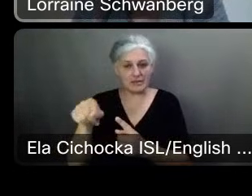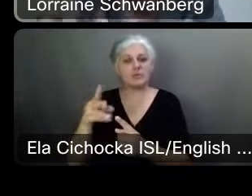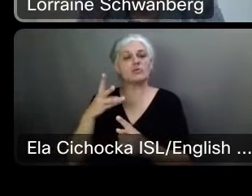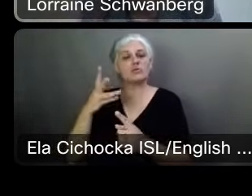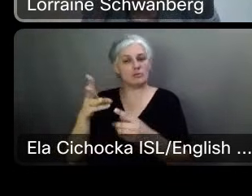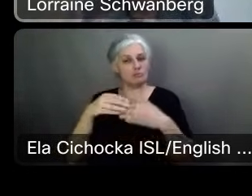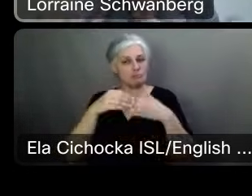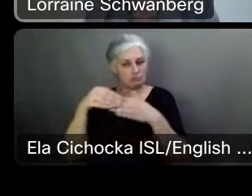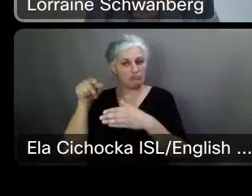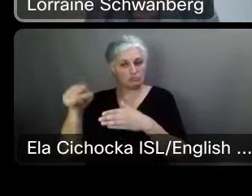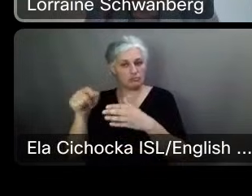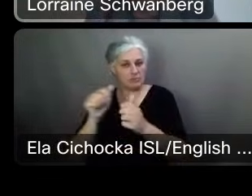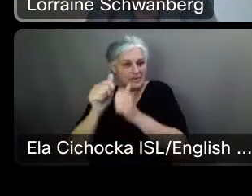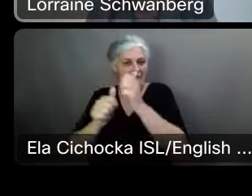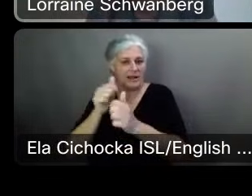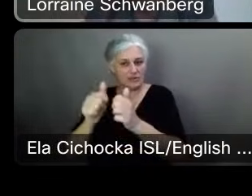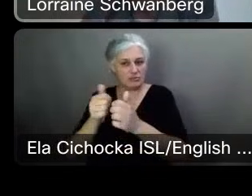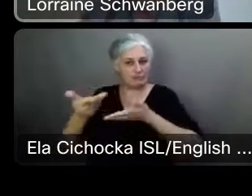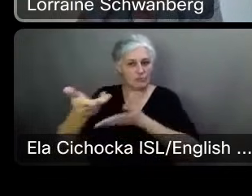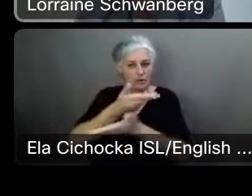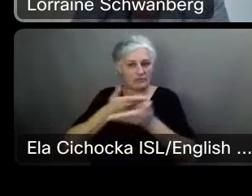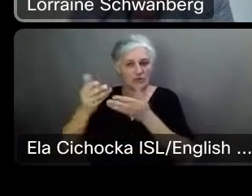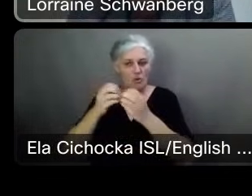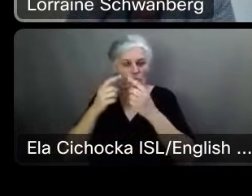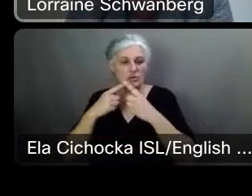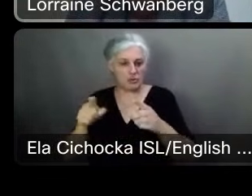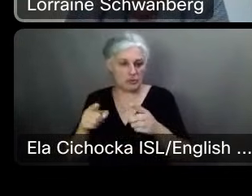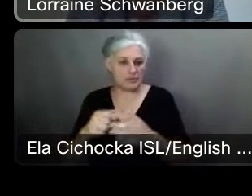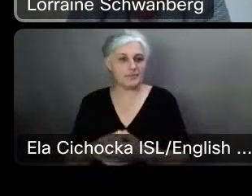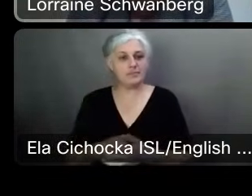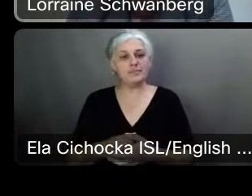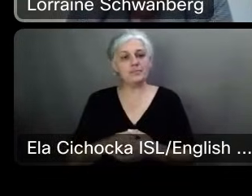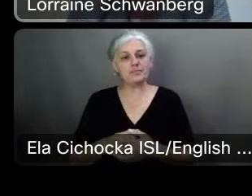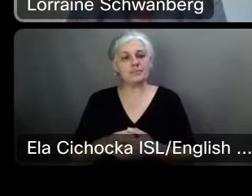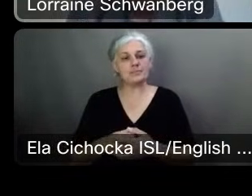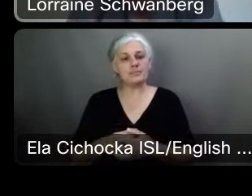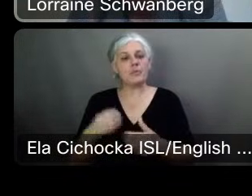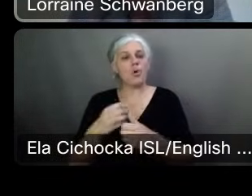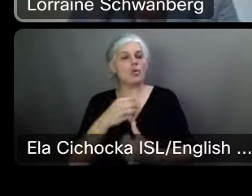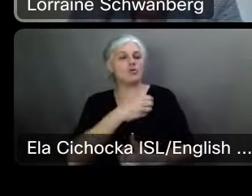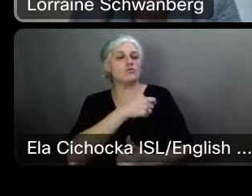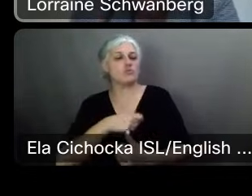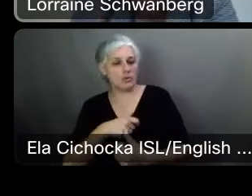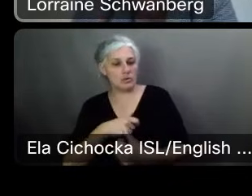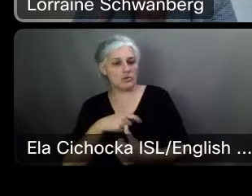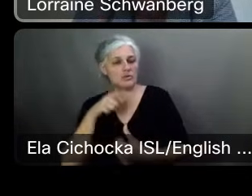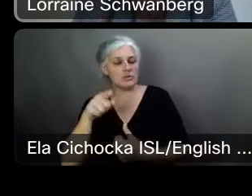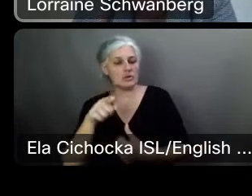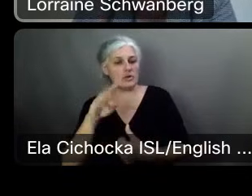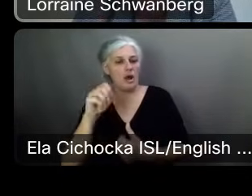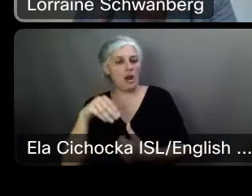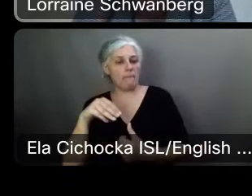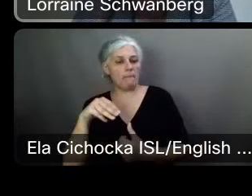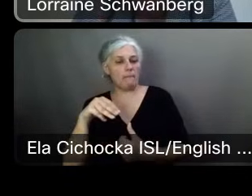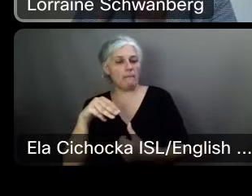lead on the actual conversation of the open disclosure. Another role that Dr. Colin Henry touched on earlier is